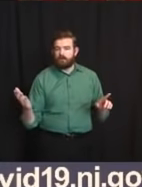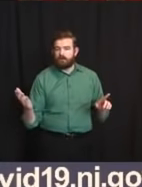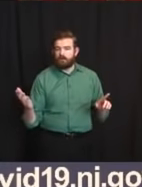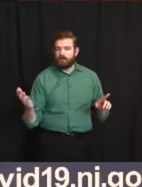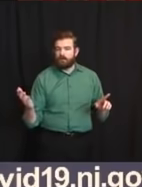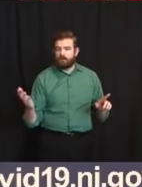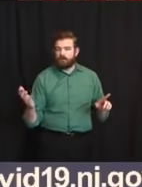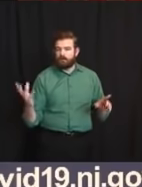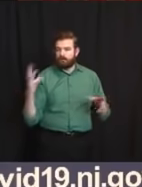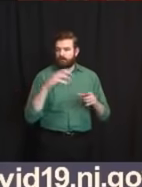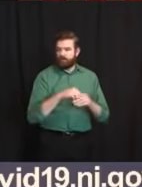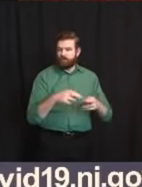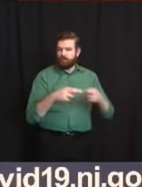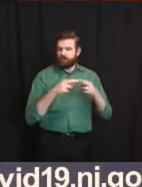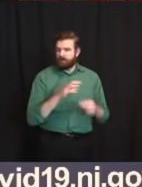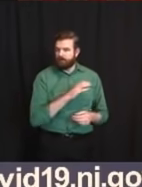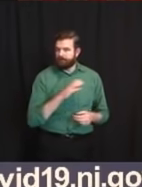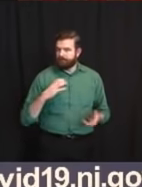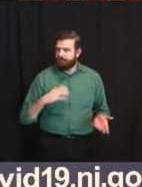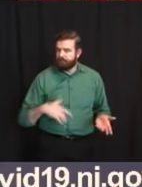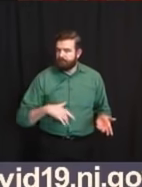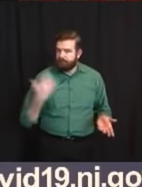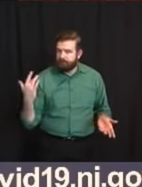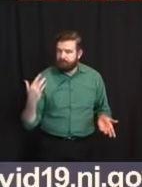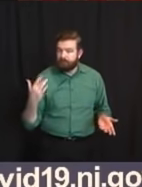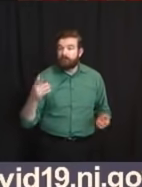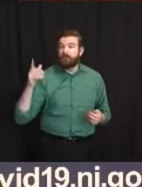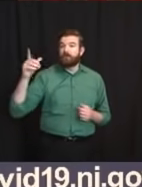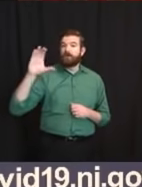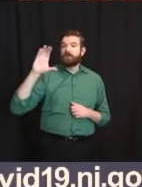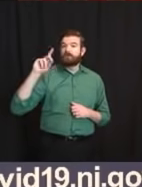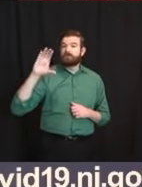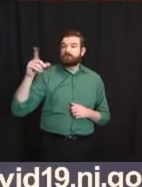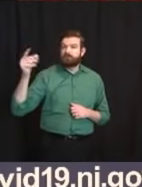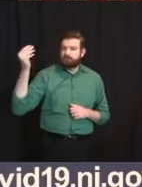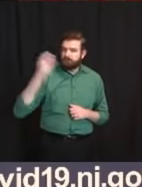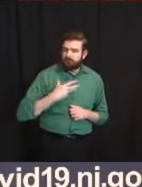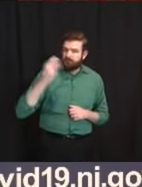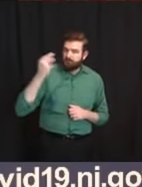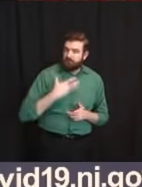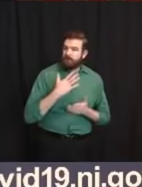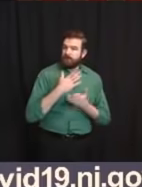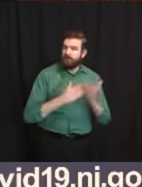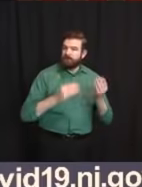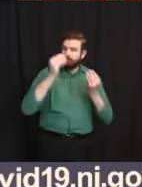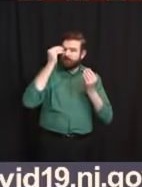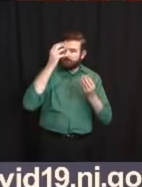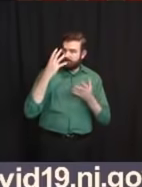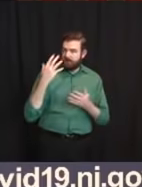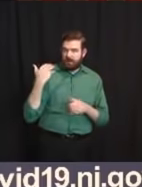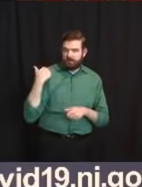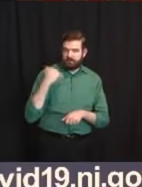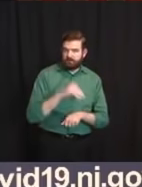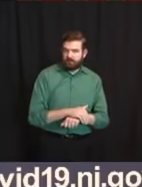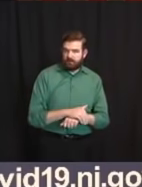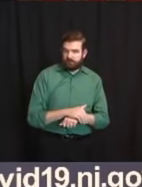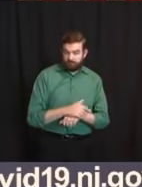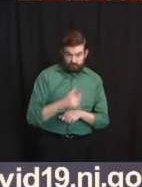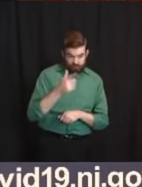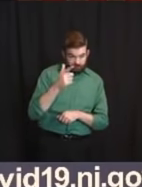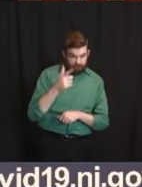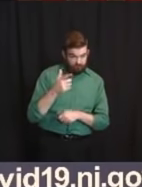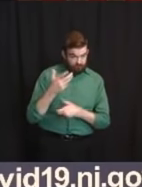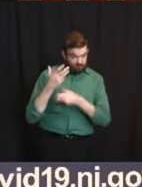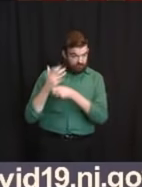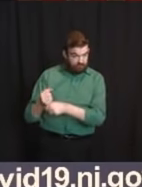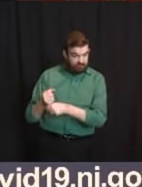Last night the CDC did update some of that guidance. Are you confident that you will get the details you need from the CDC to help this, especially given reports that